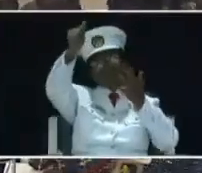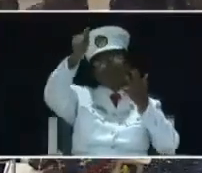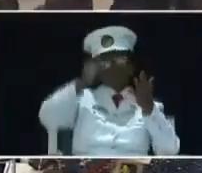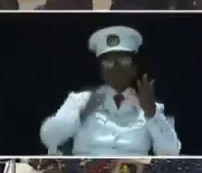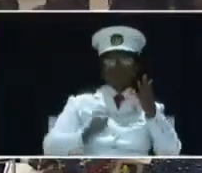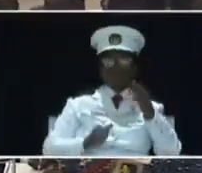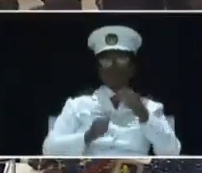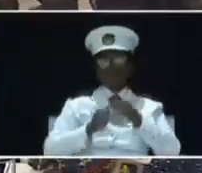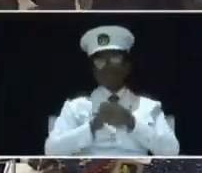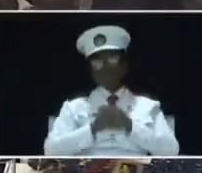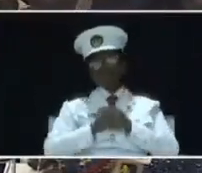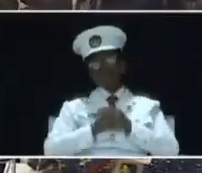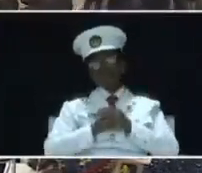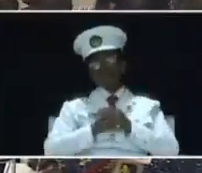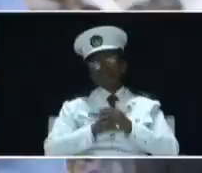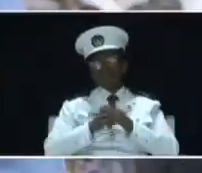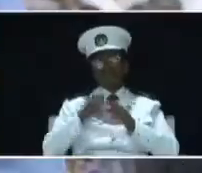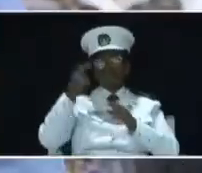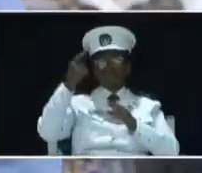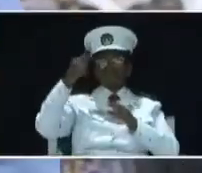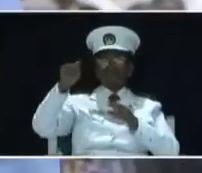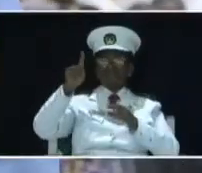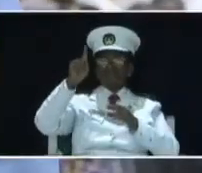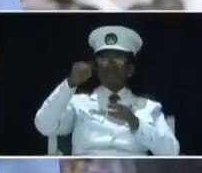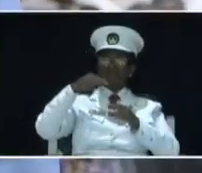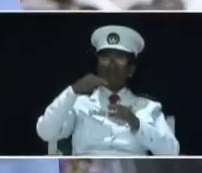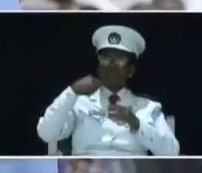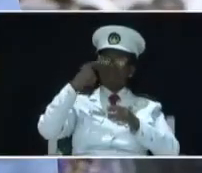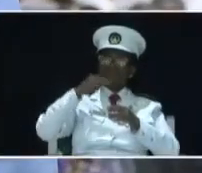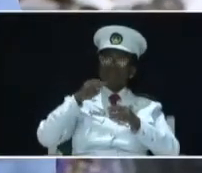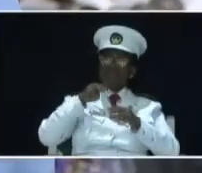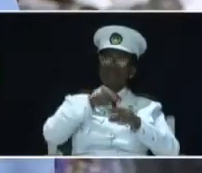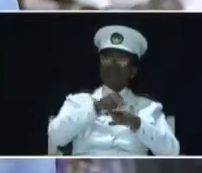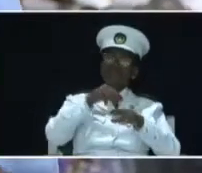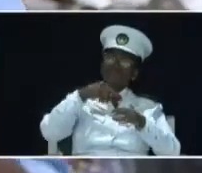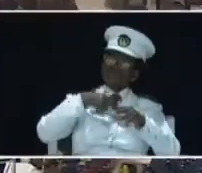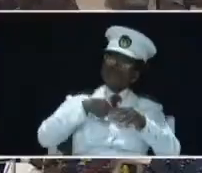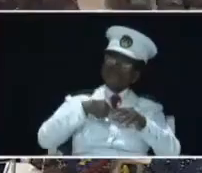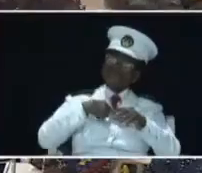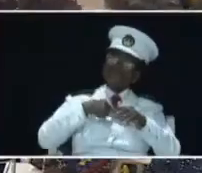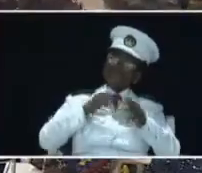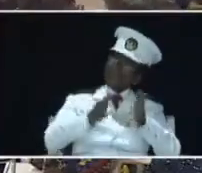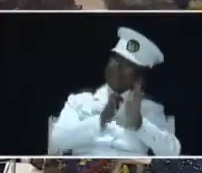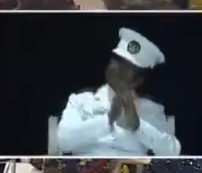Well, the one who sent me asked me to tell you it is done.